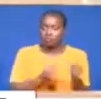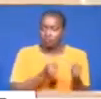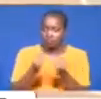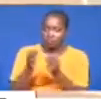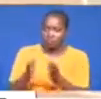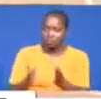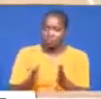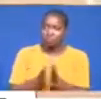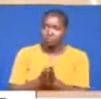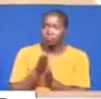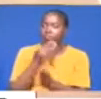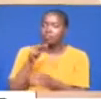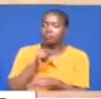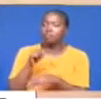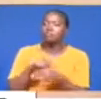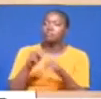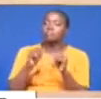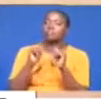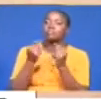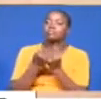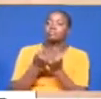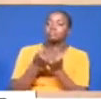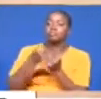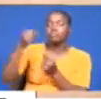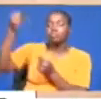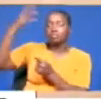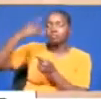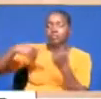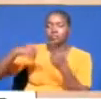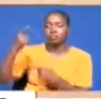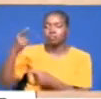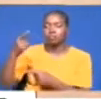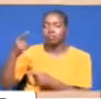the Men's National League, Inspired beat Boomerang